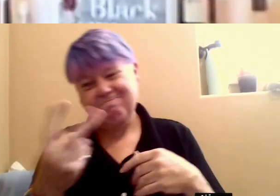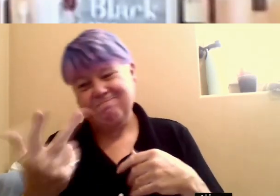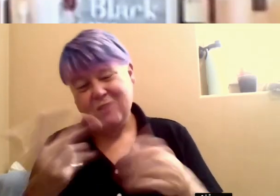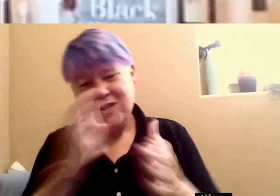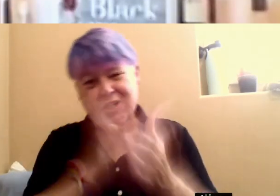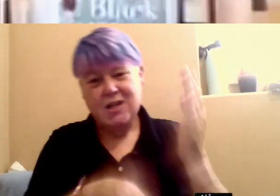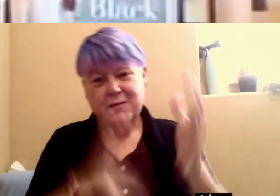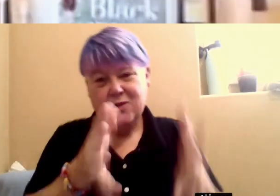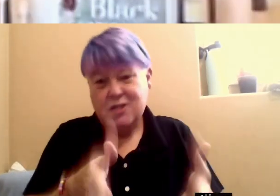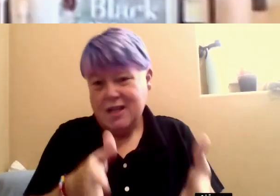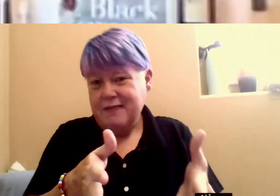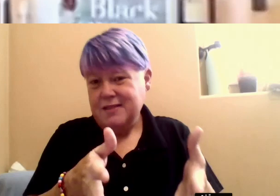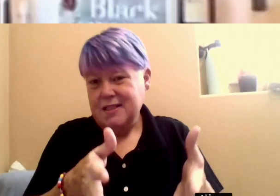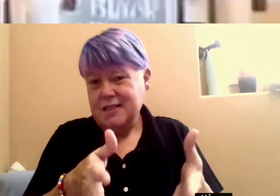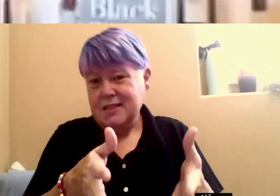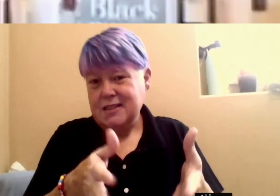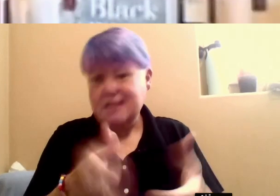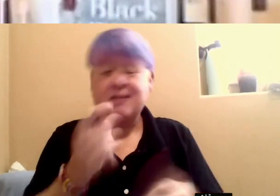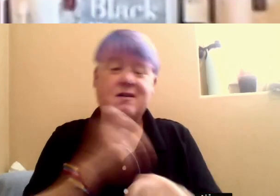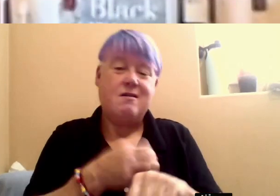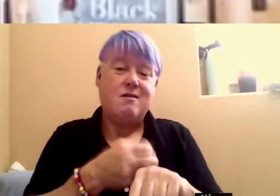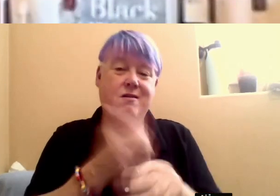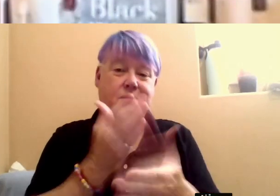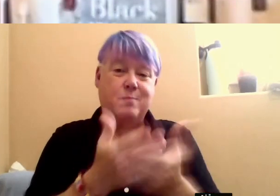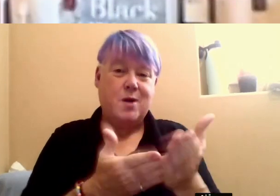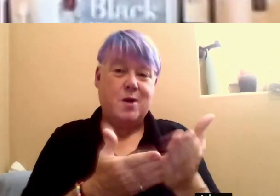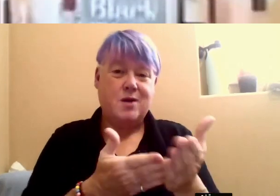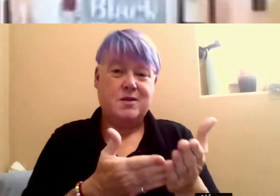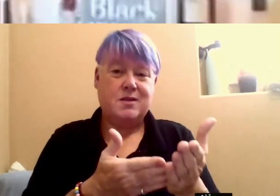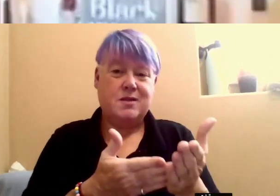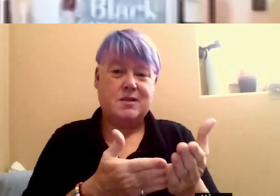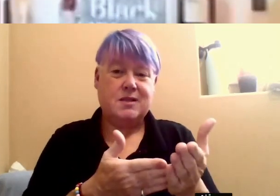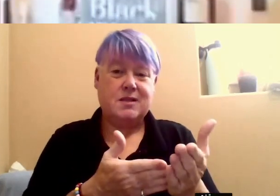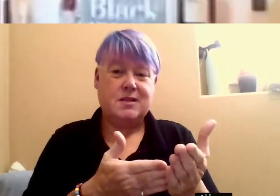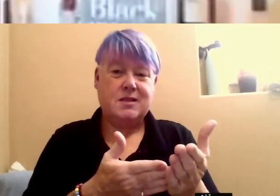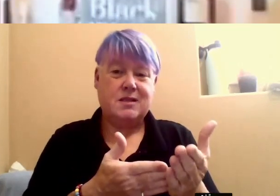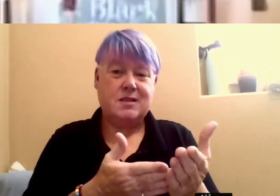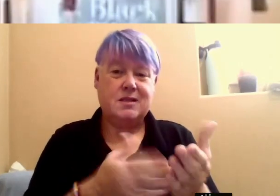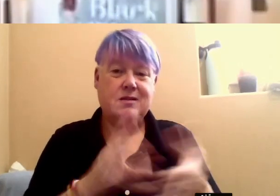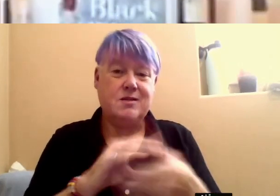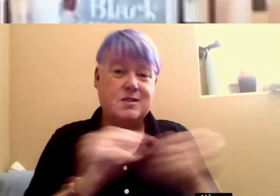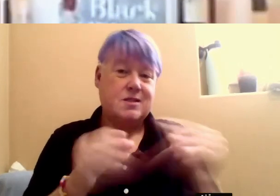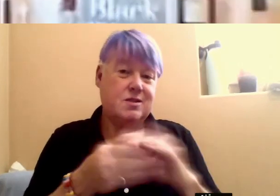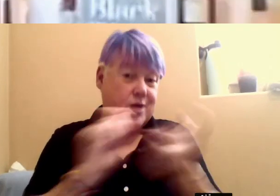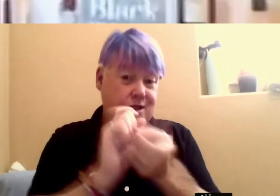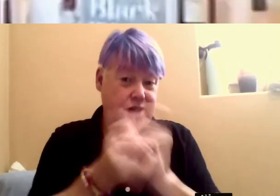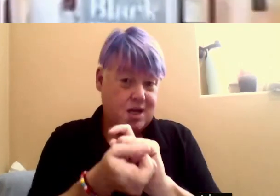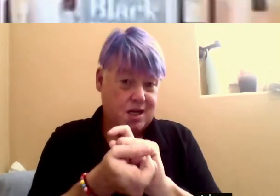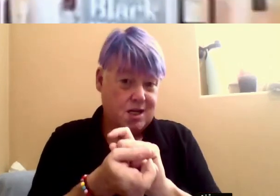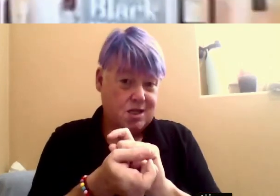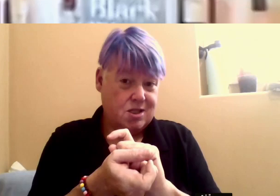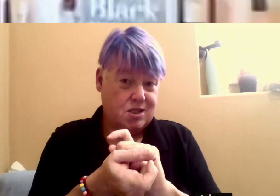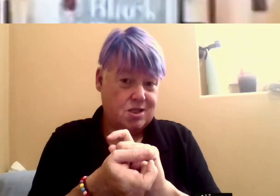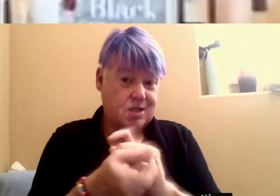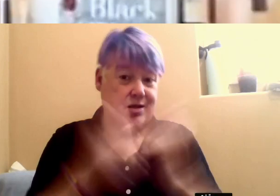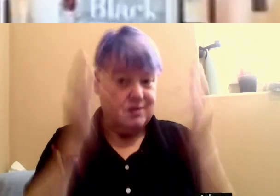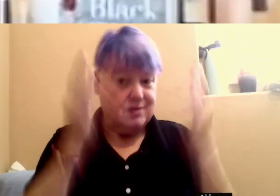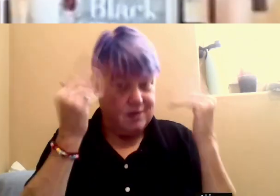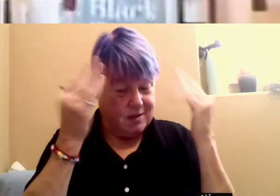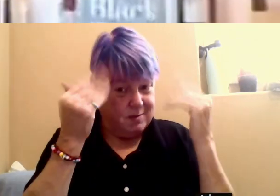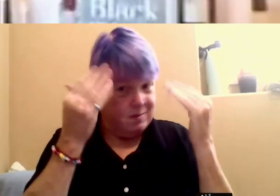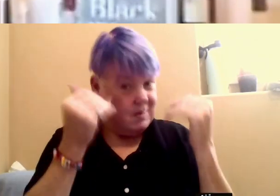I think the difficulty there was, does the story change? Because I didn't expect him to pass